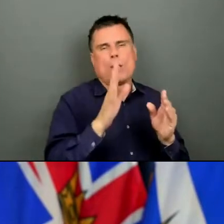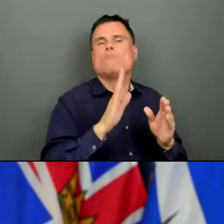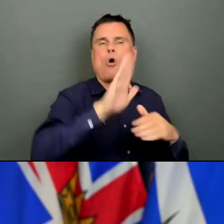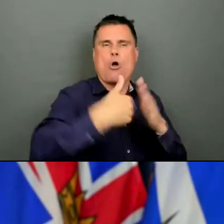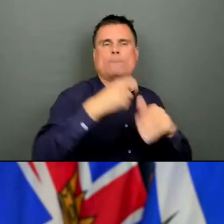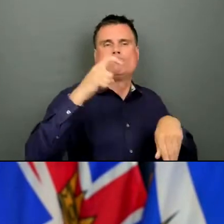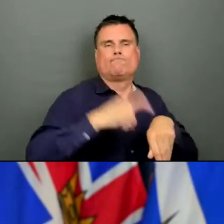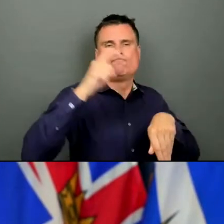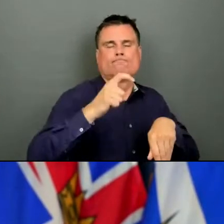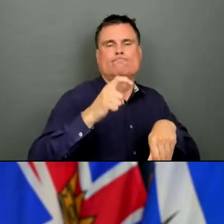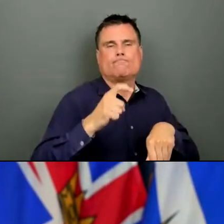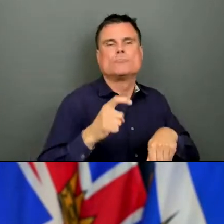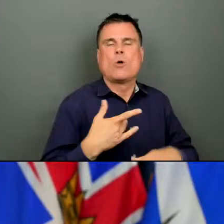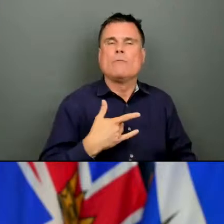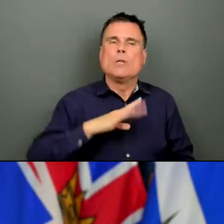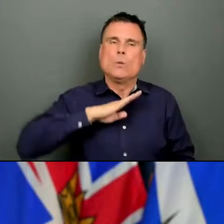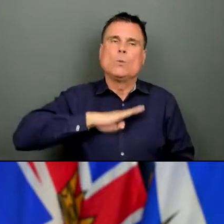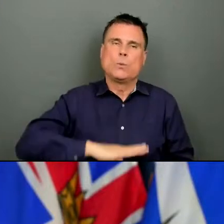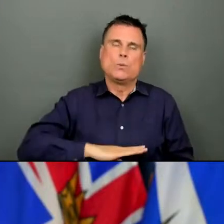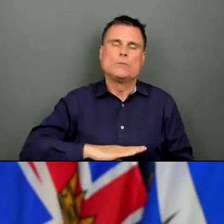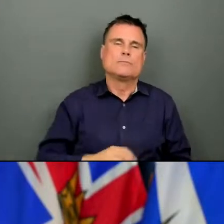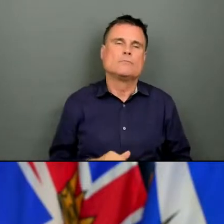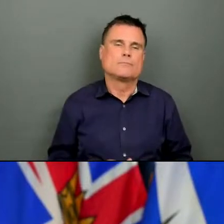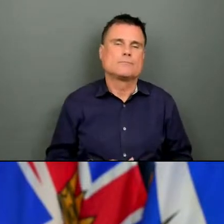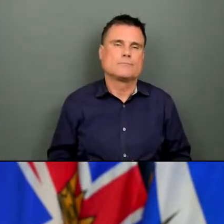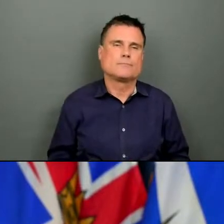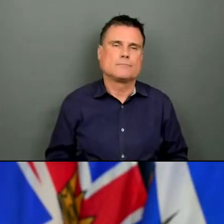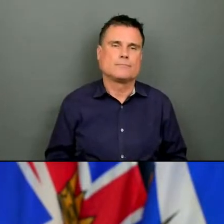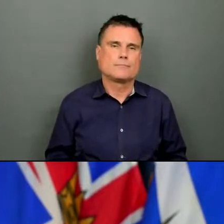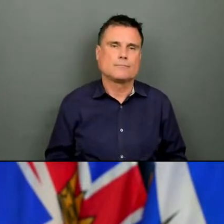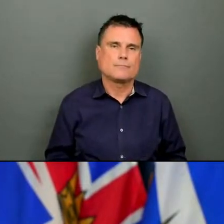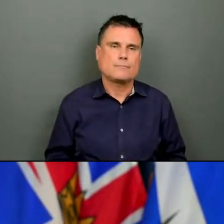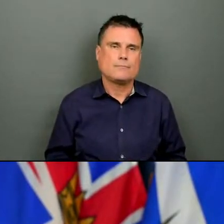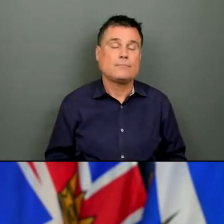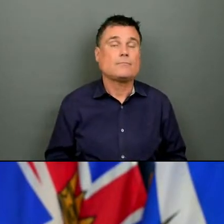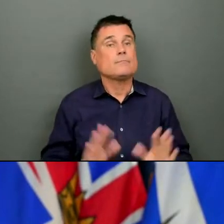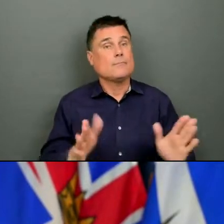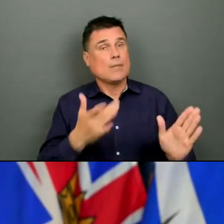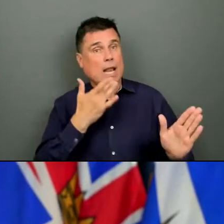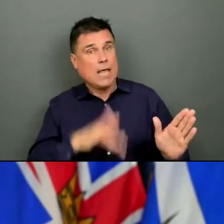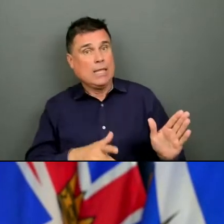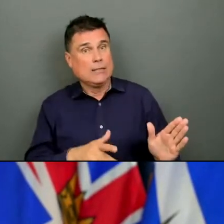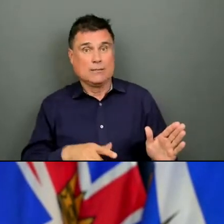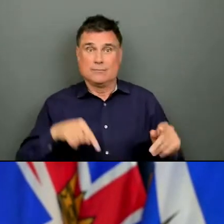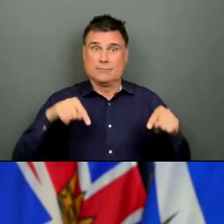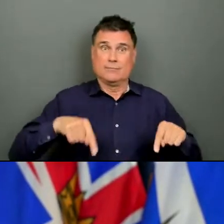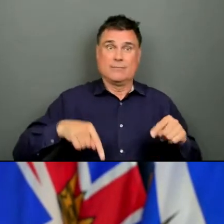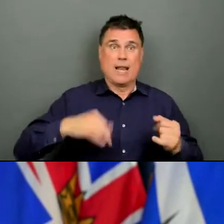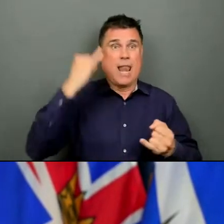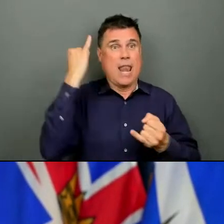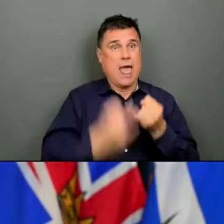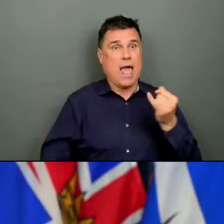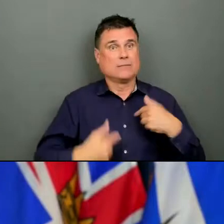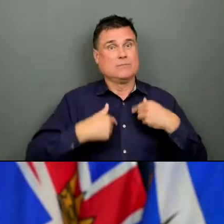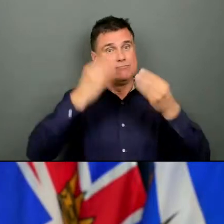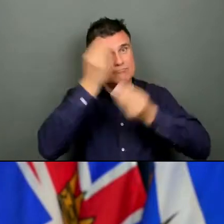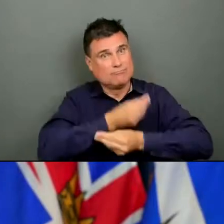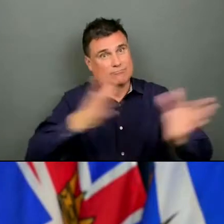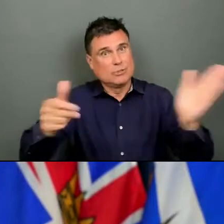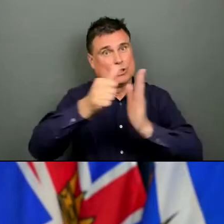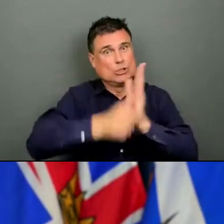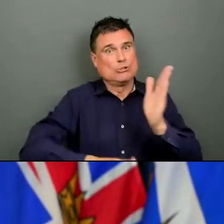relief for so many, and therefore, fortunately, this will be the last time I'll be reporting on them. Still, this means